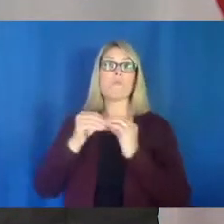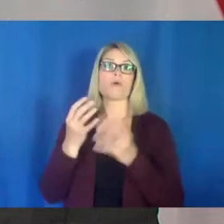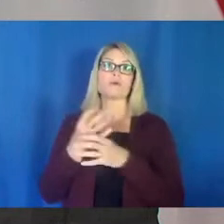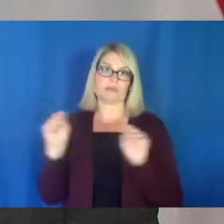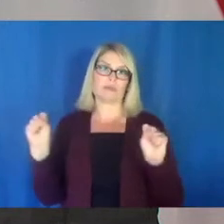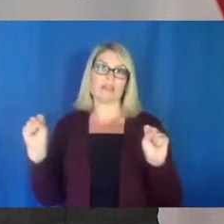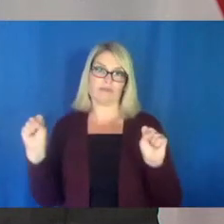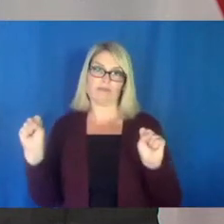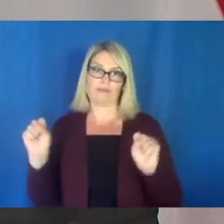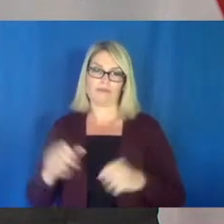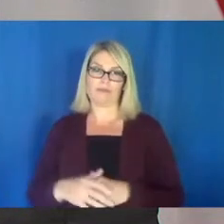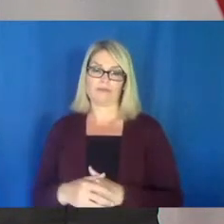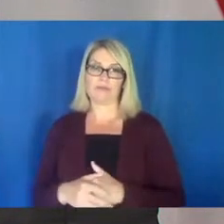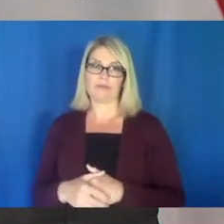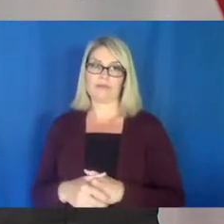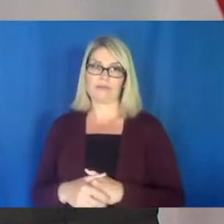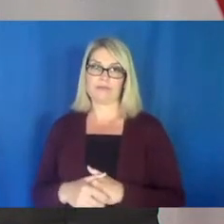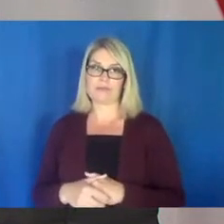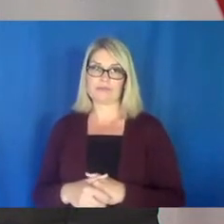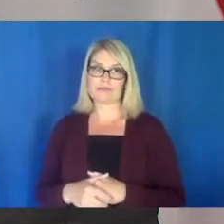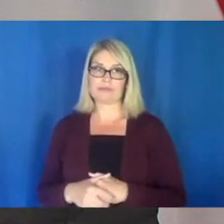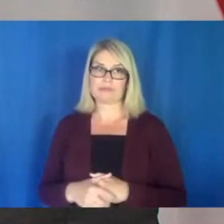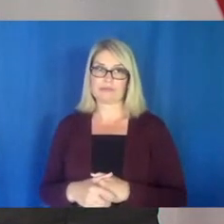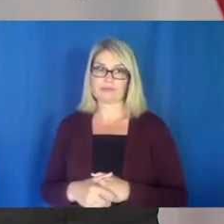also giving the